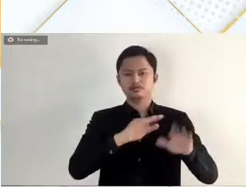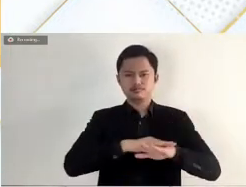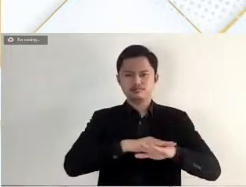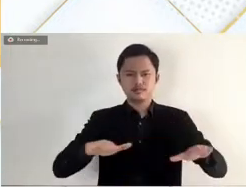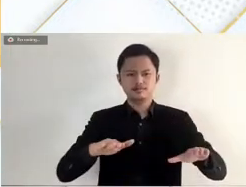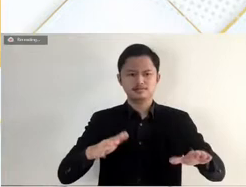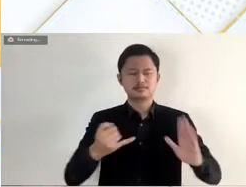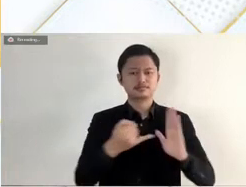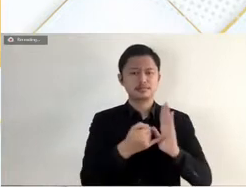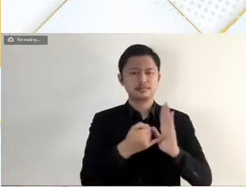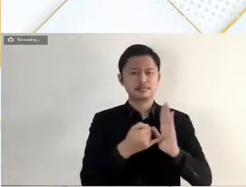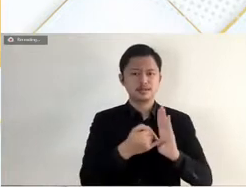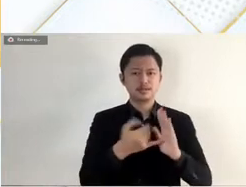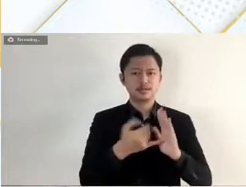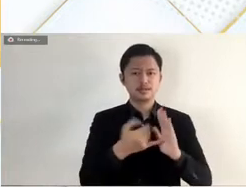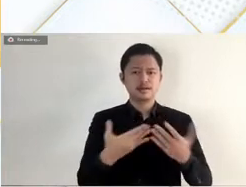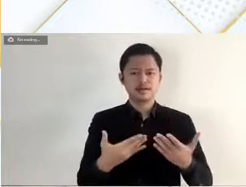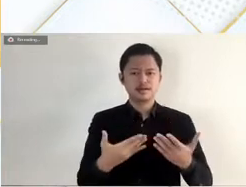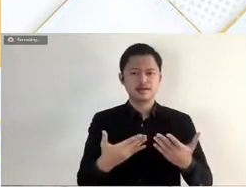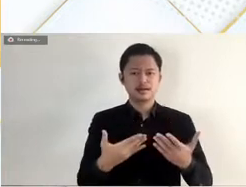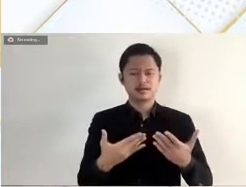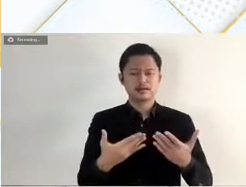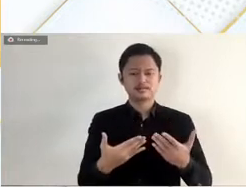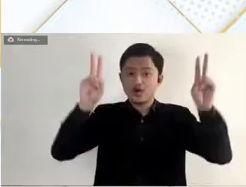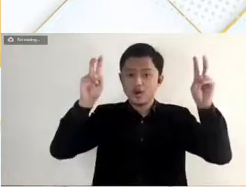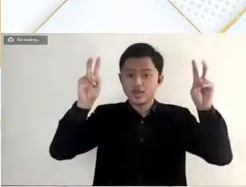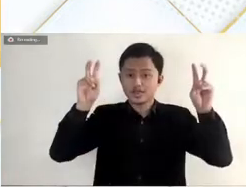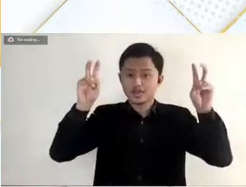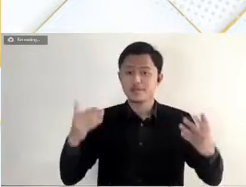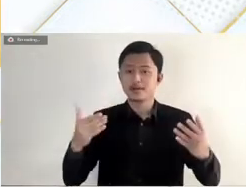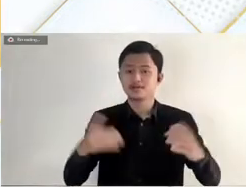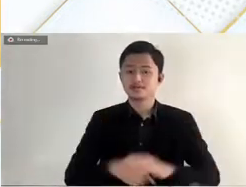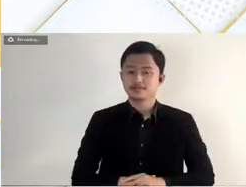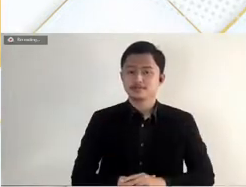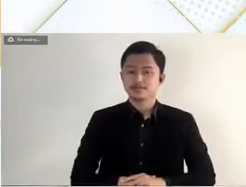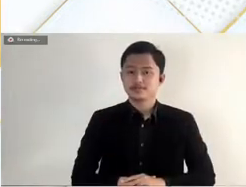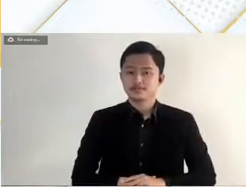content or context of resolution